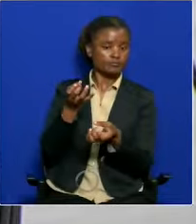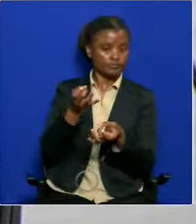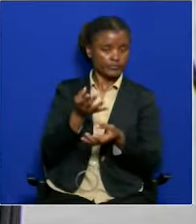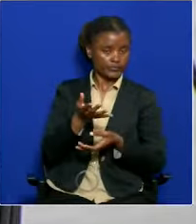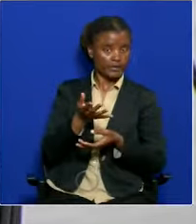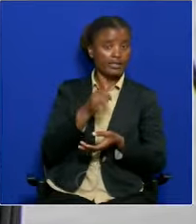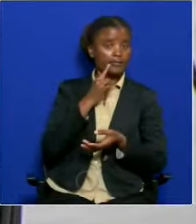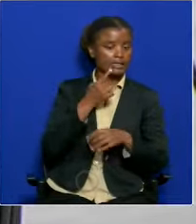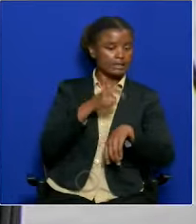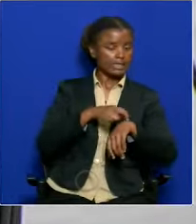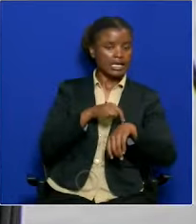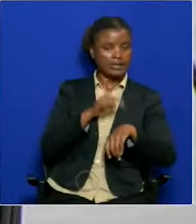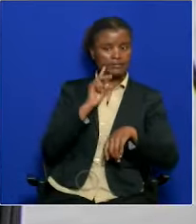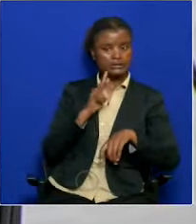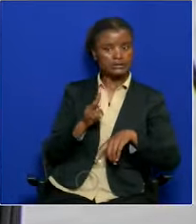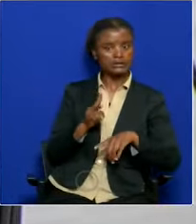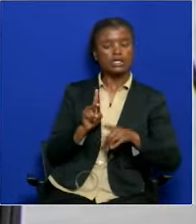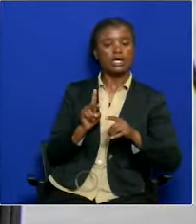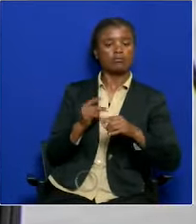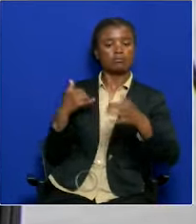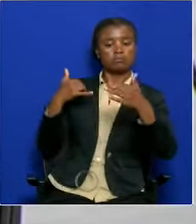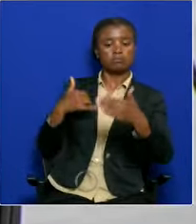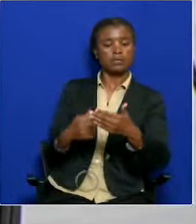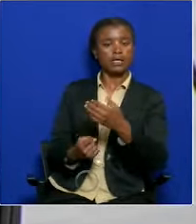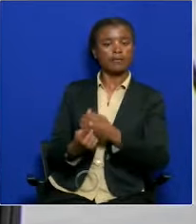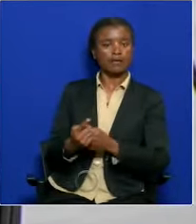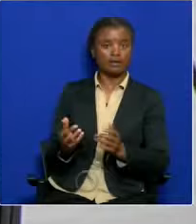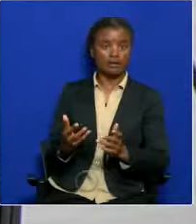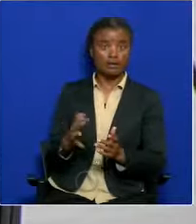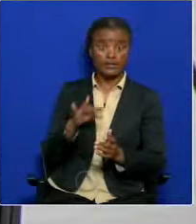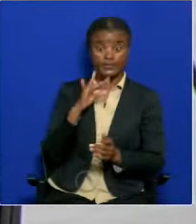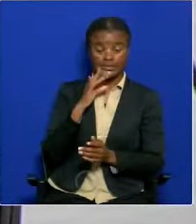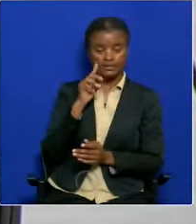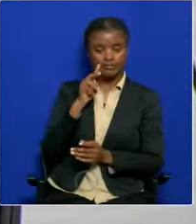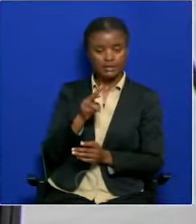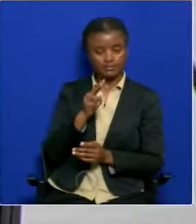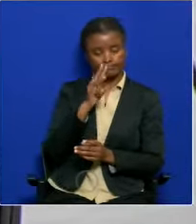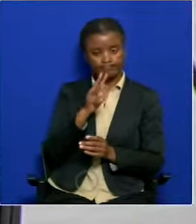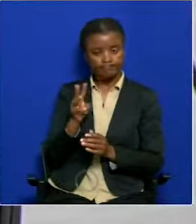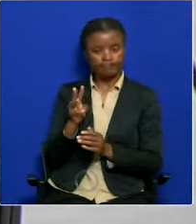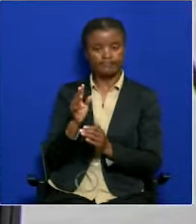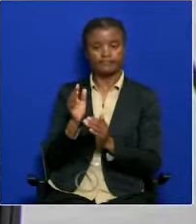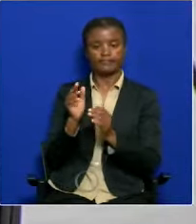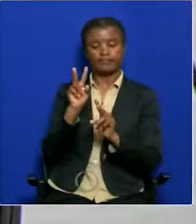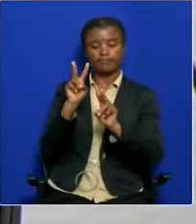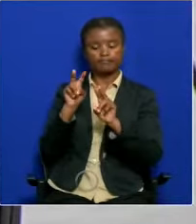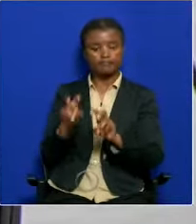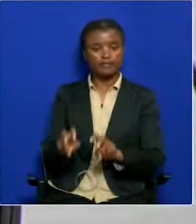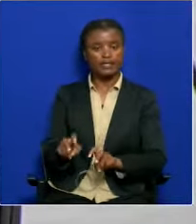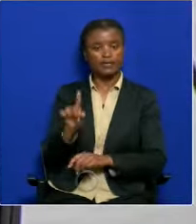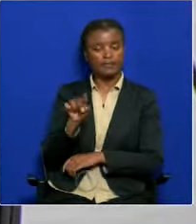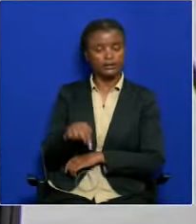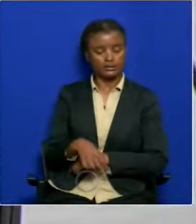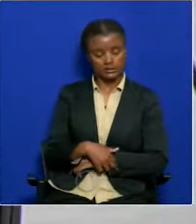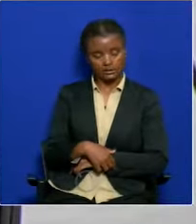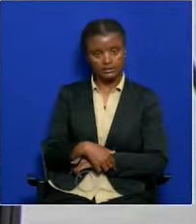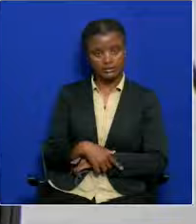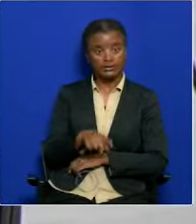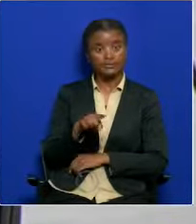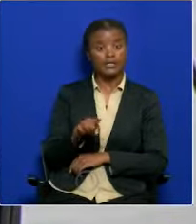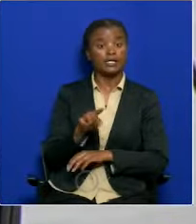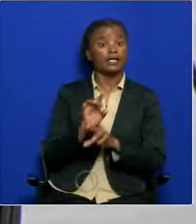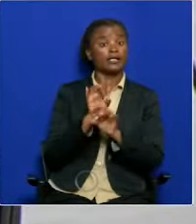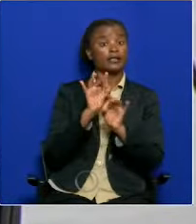such promotion may warrant careful examination. I place these clarifications before the Commission